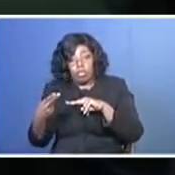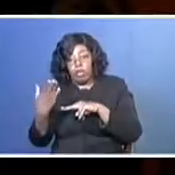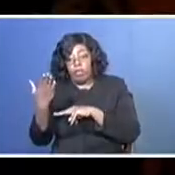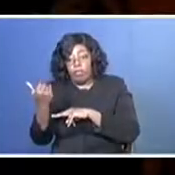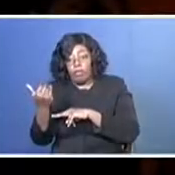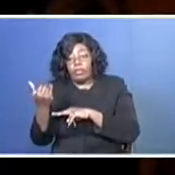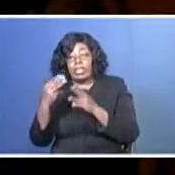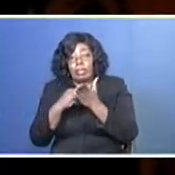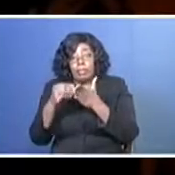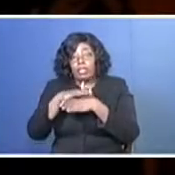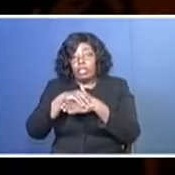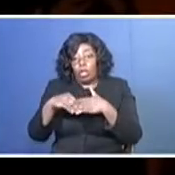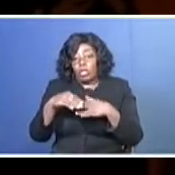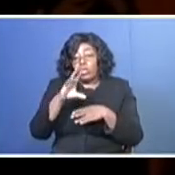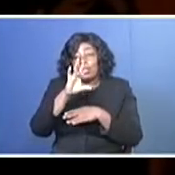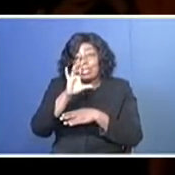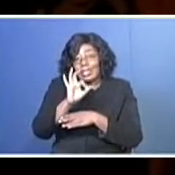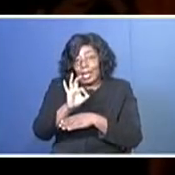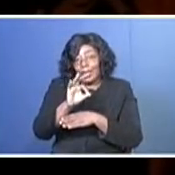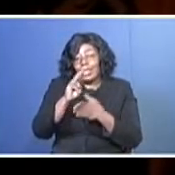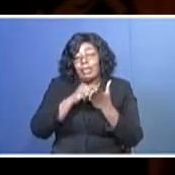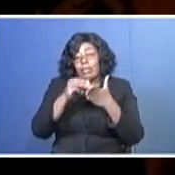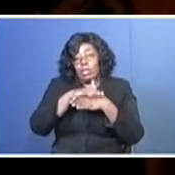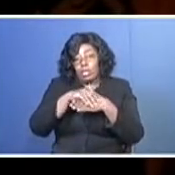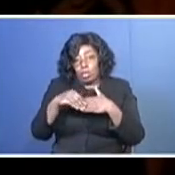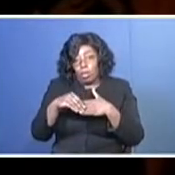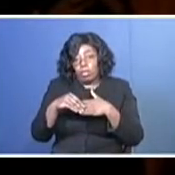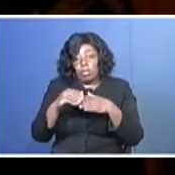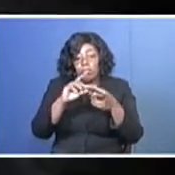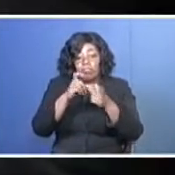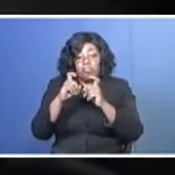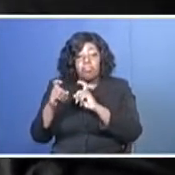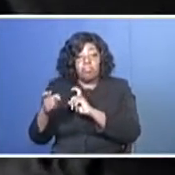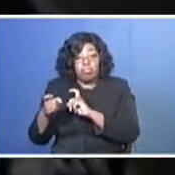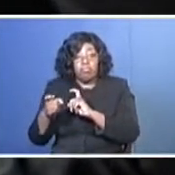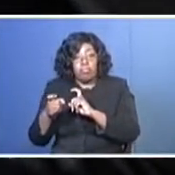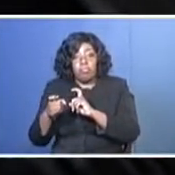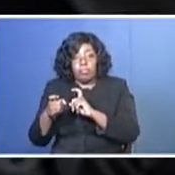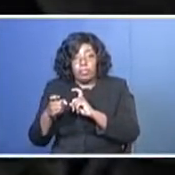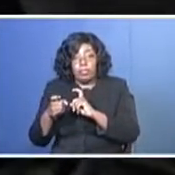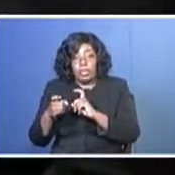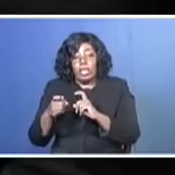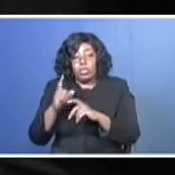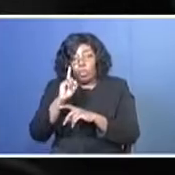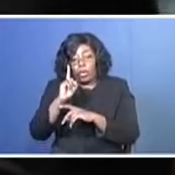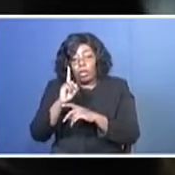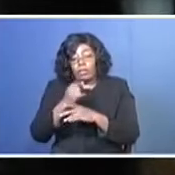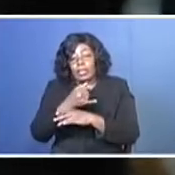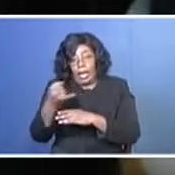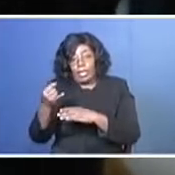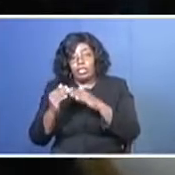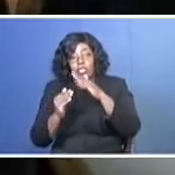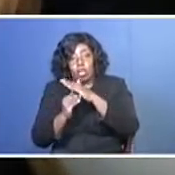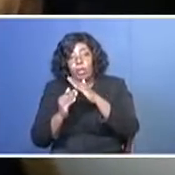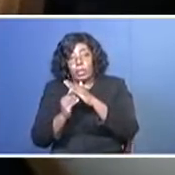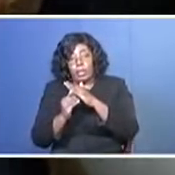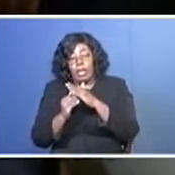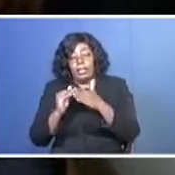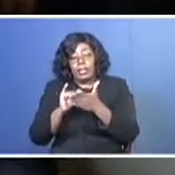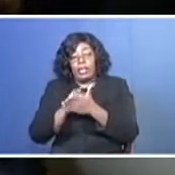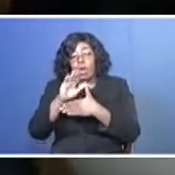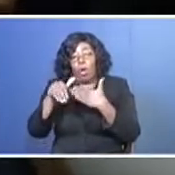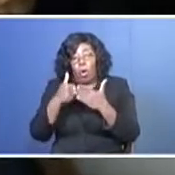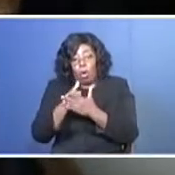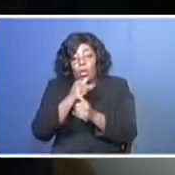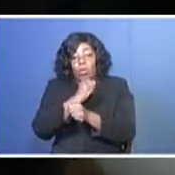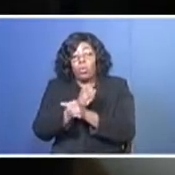to $9 million. He also indicated that upgrades to the corporation will be among the items topping his agenda to ensure that all